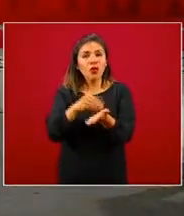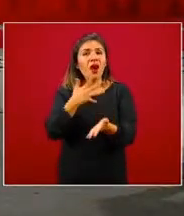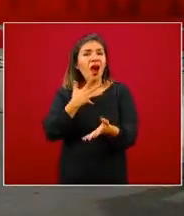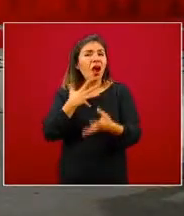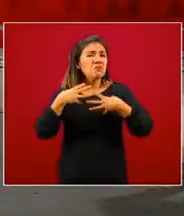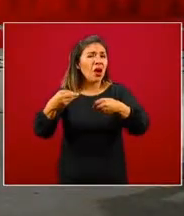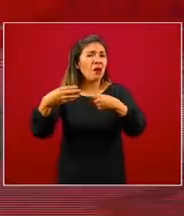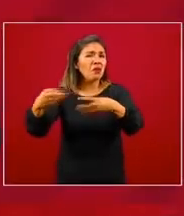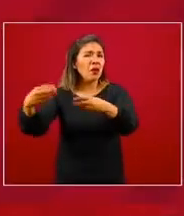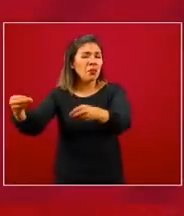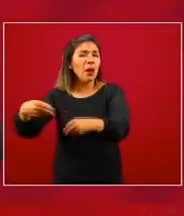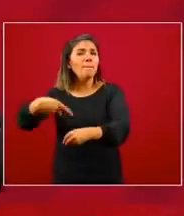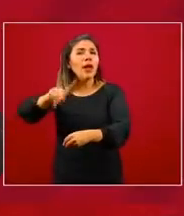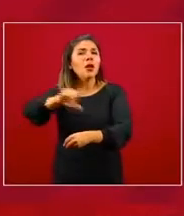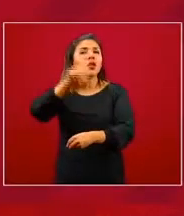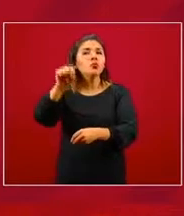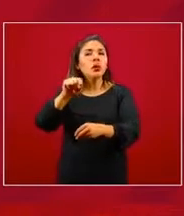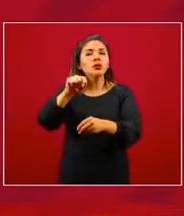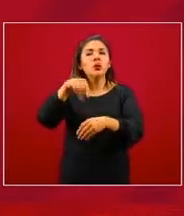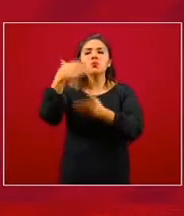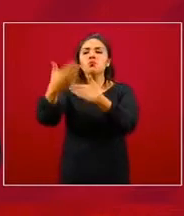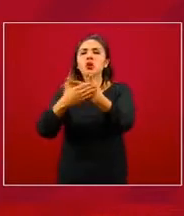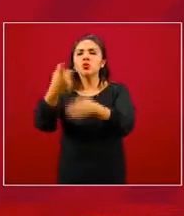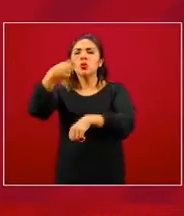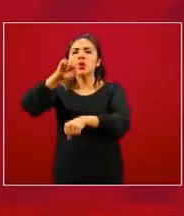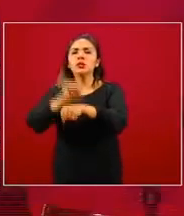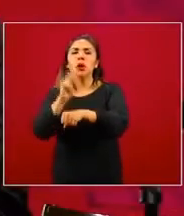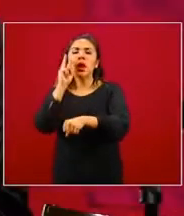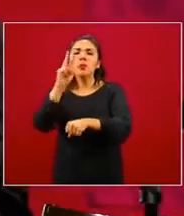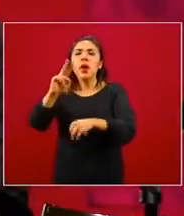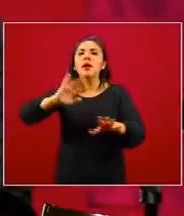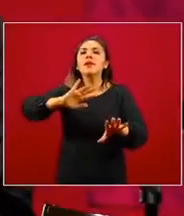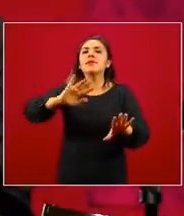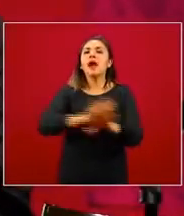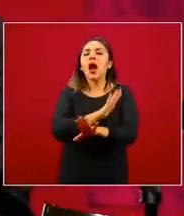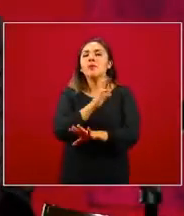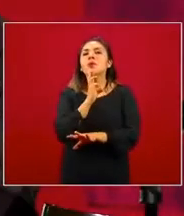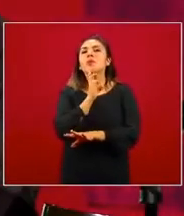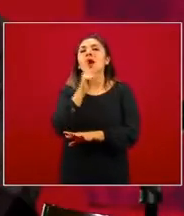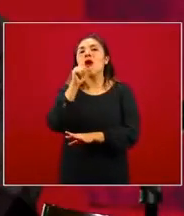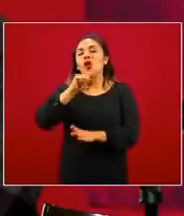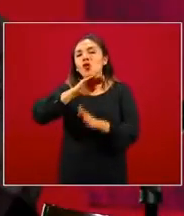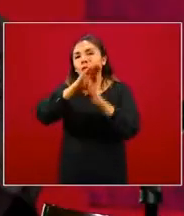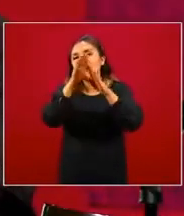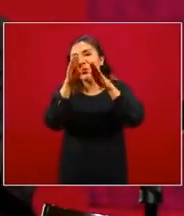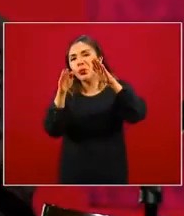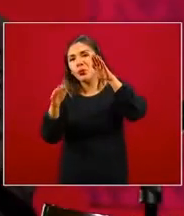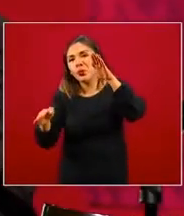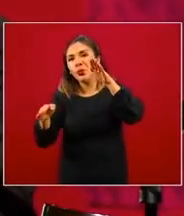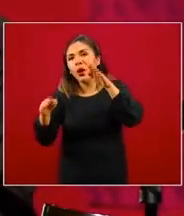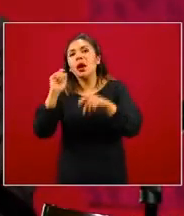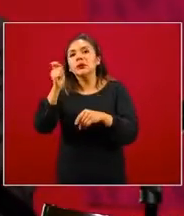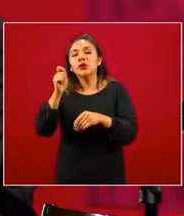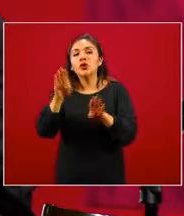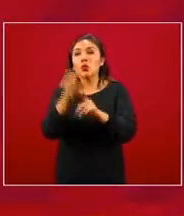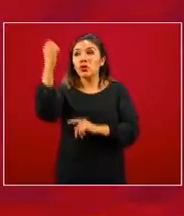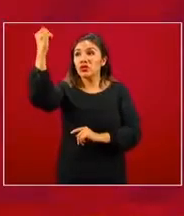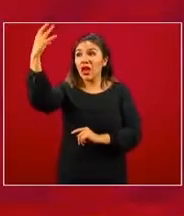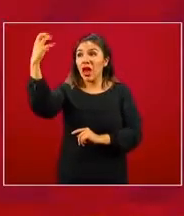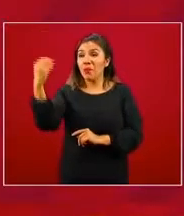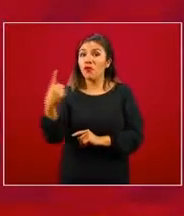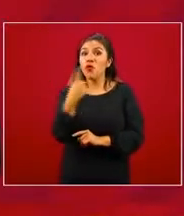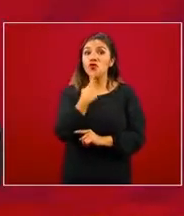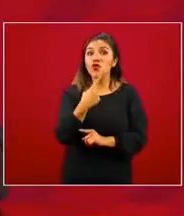of June, there's still going to be intense levels of transmission, but we'll see next week favorable changes in